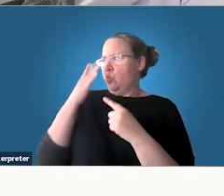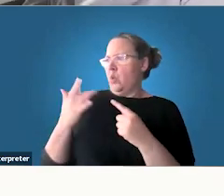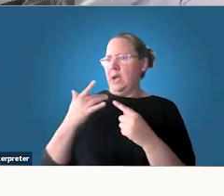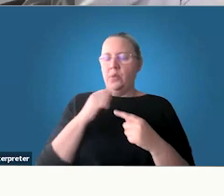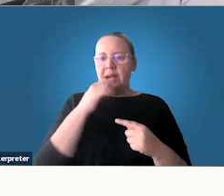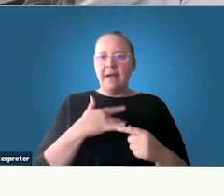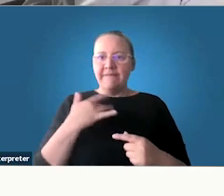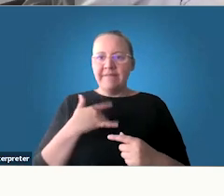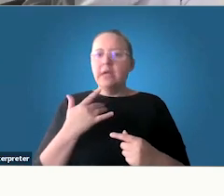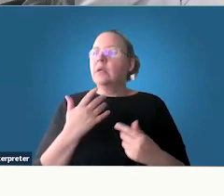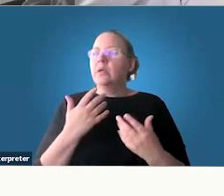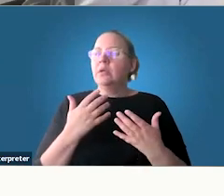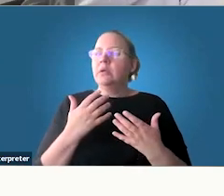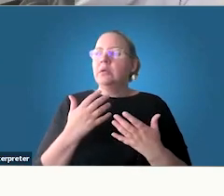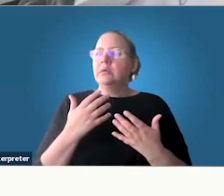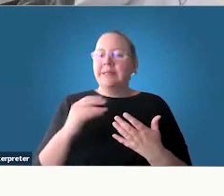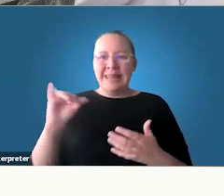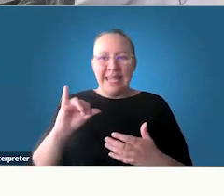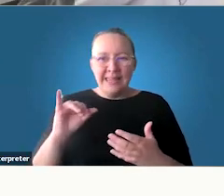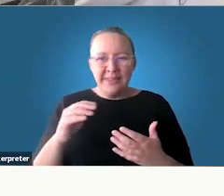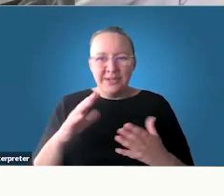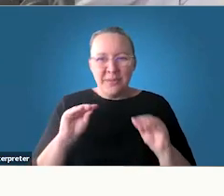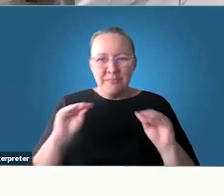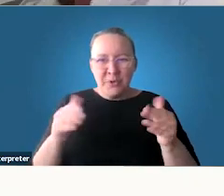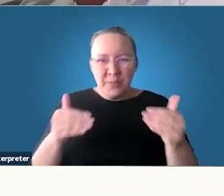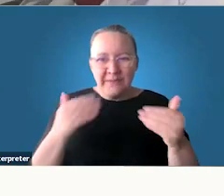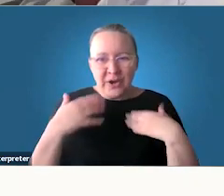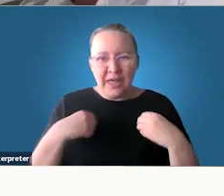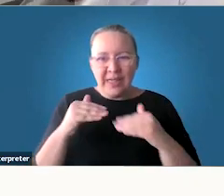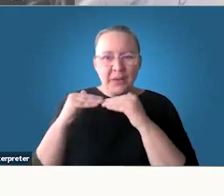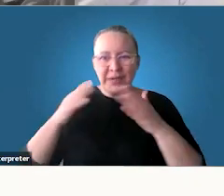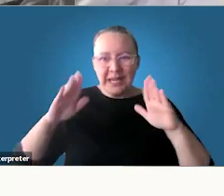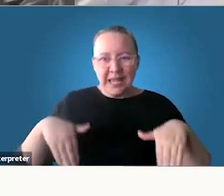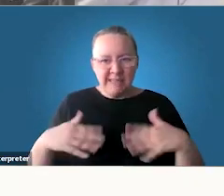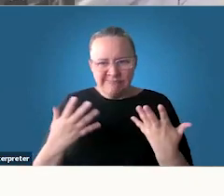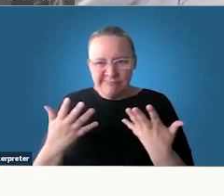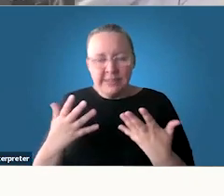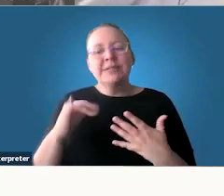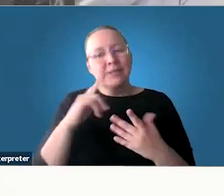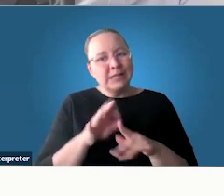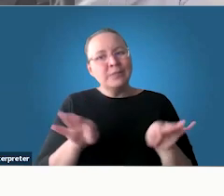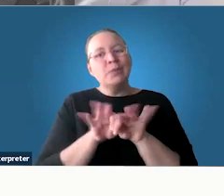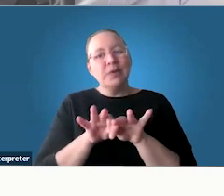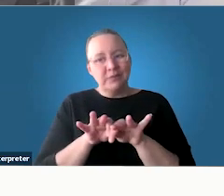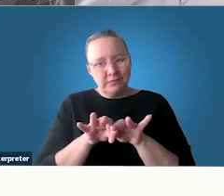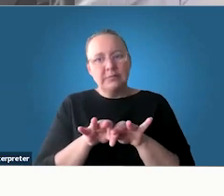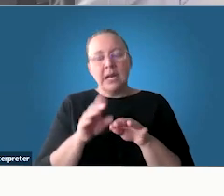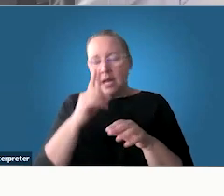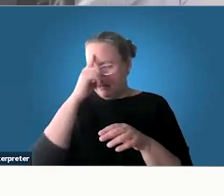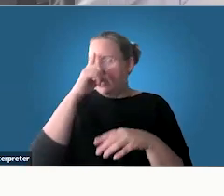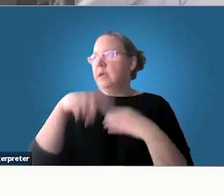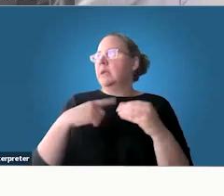feel, or a good number of us not feel like there is a movement for health equity? So that is the key thing that is on top of my